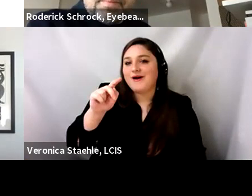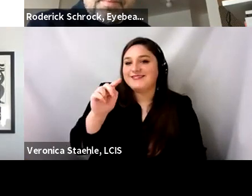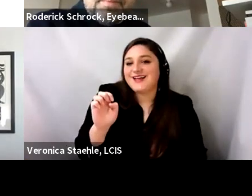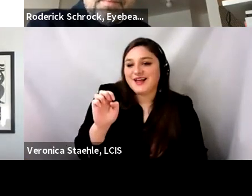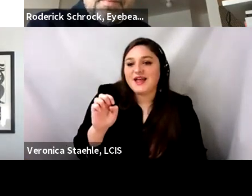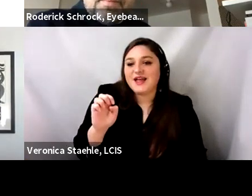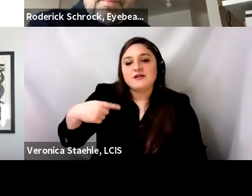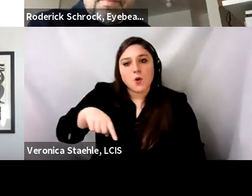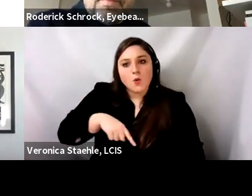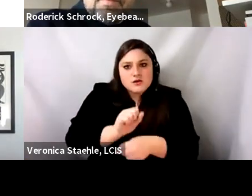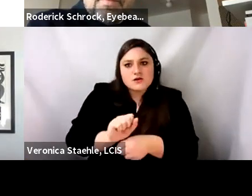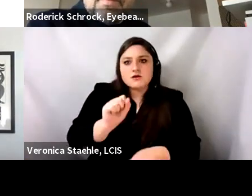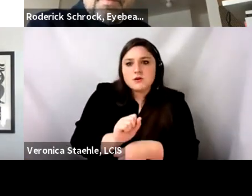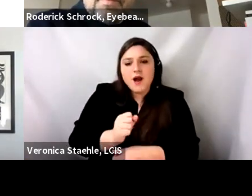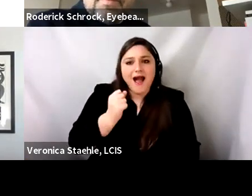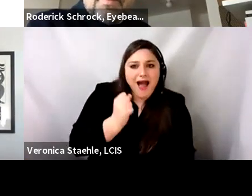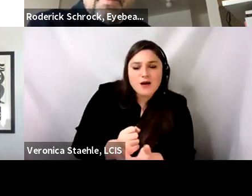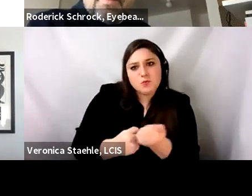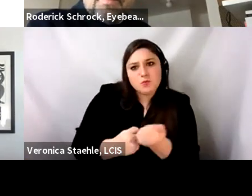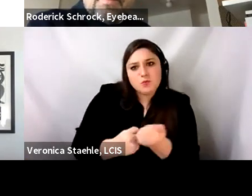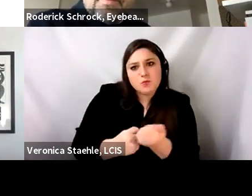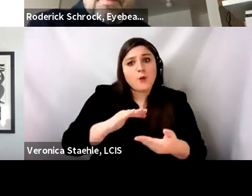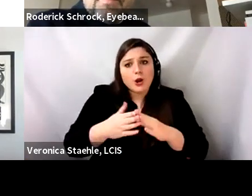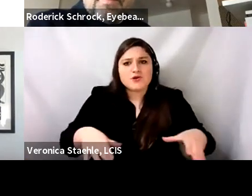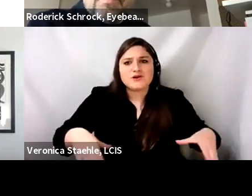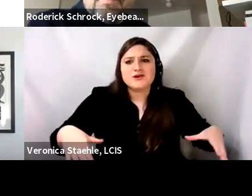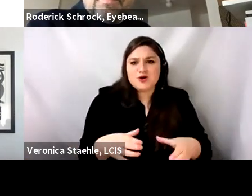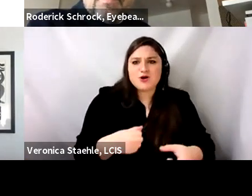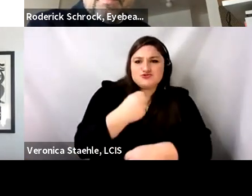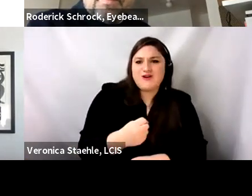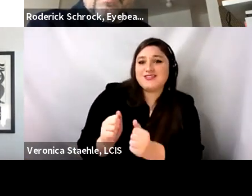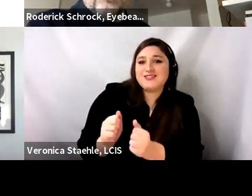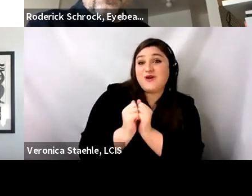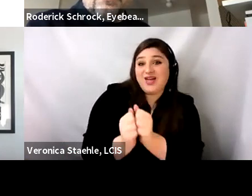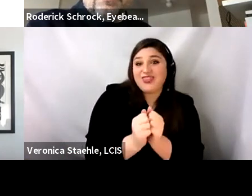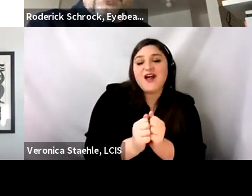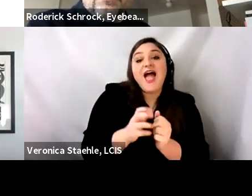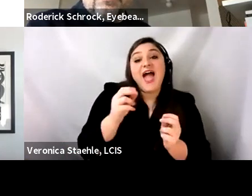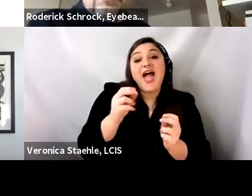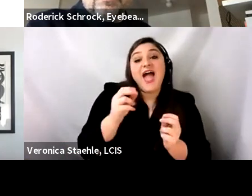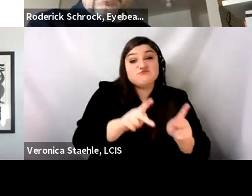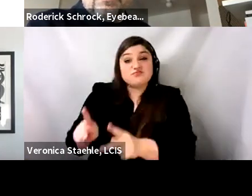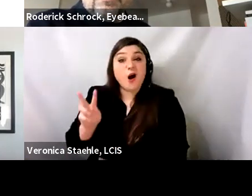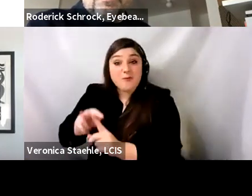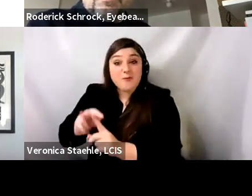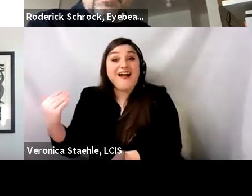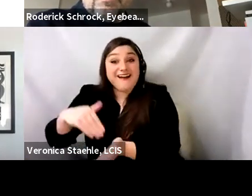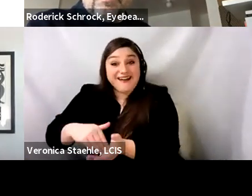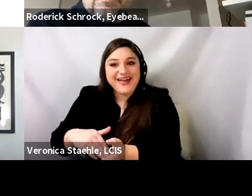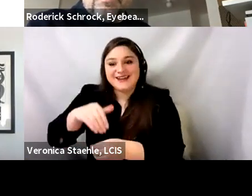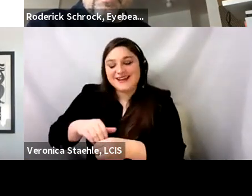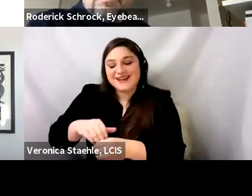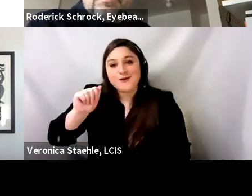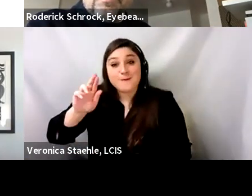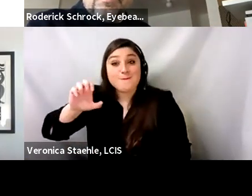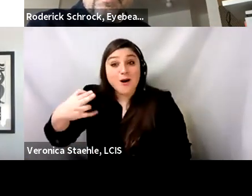together. I think the same thing happened, and that was in full force in March. As we started to really understand what would